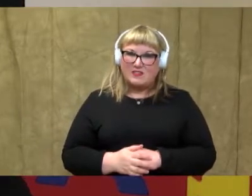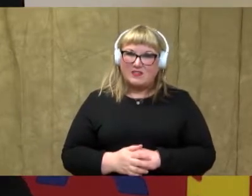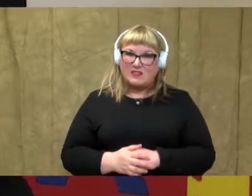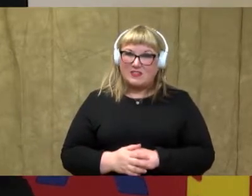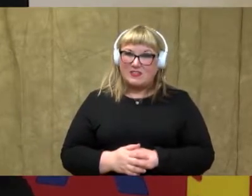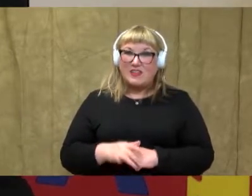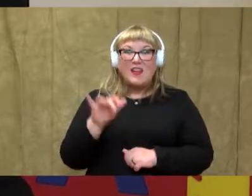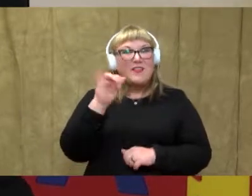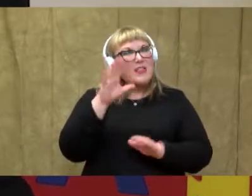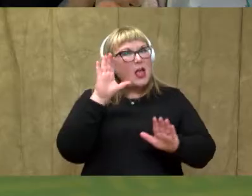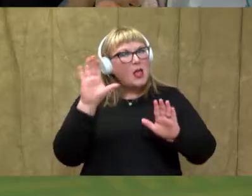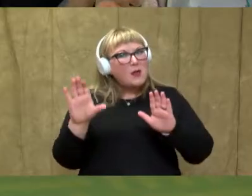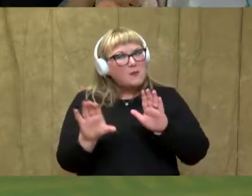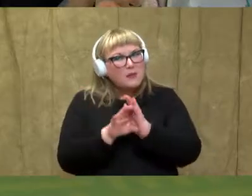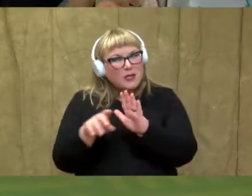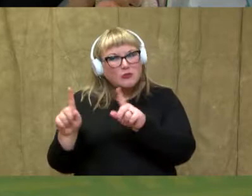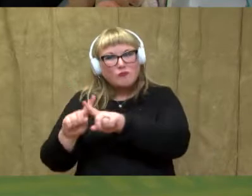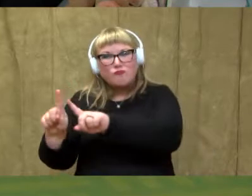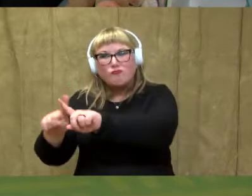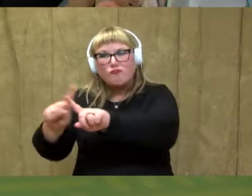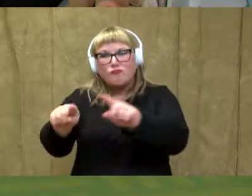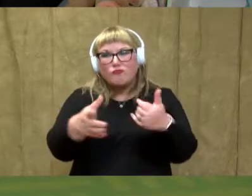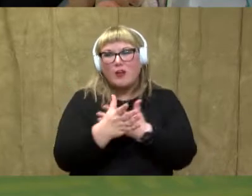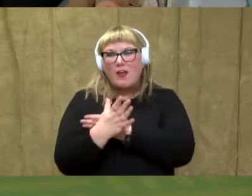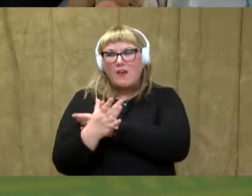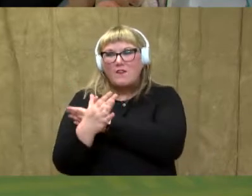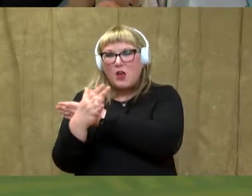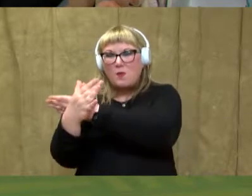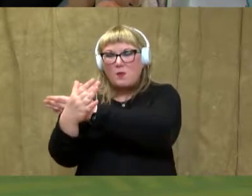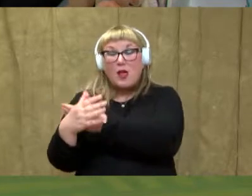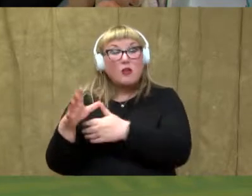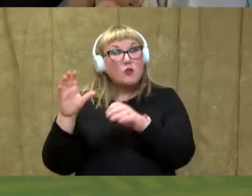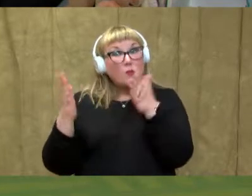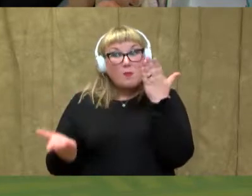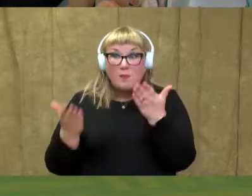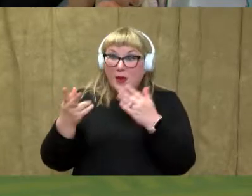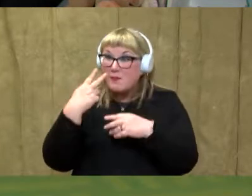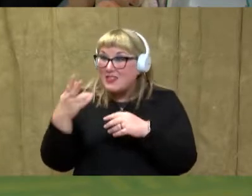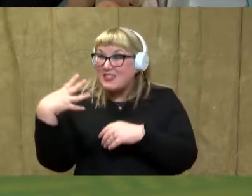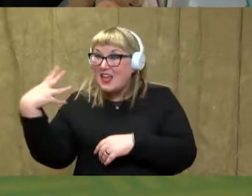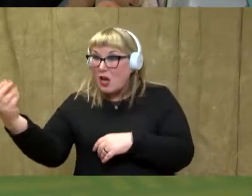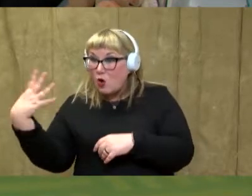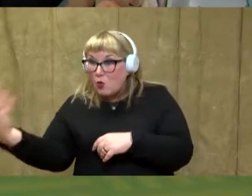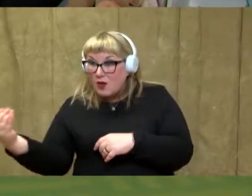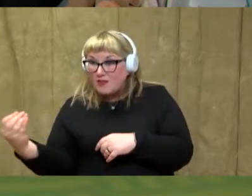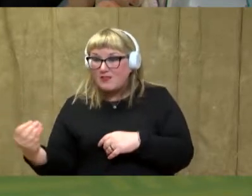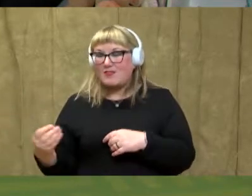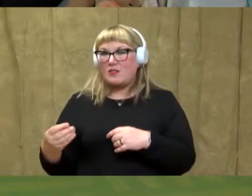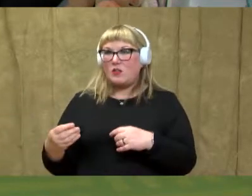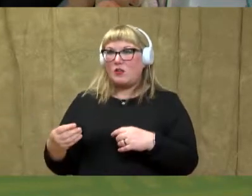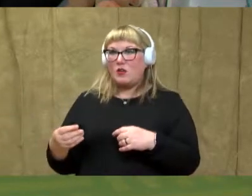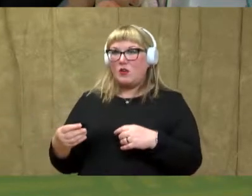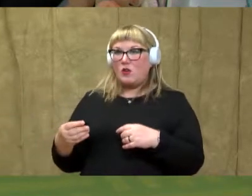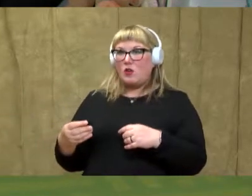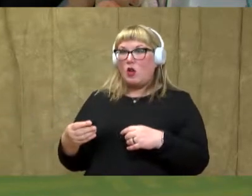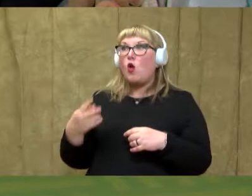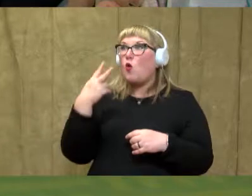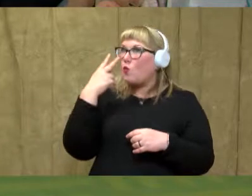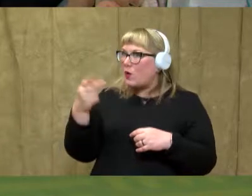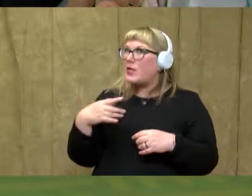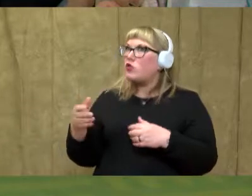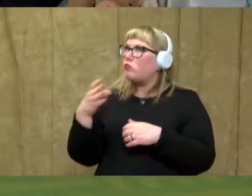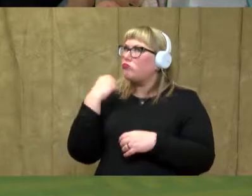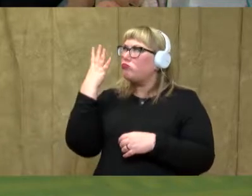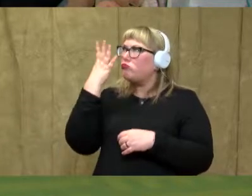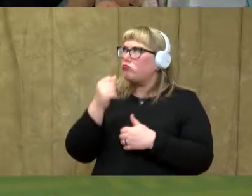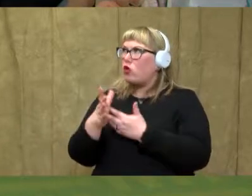Good, and that's just pictures of different butterflies that you will find outside and find them all around. As a matter of fact, we saw some beautiful butterflies at the park the